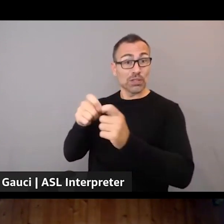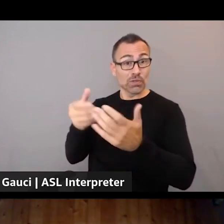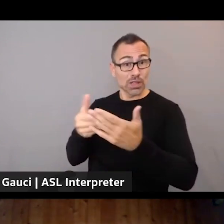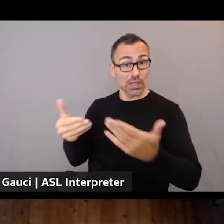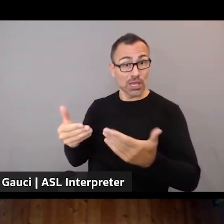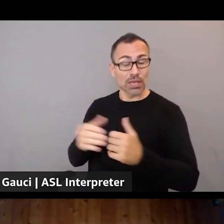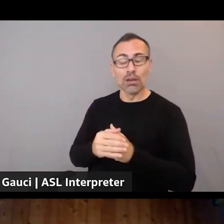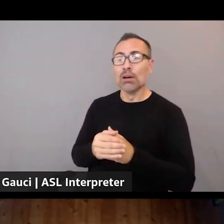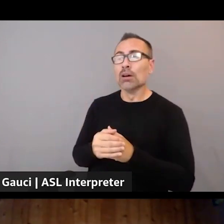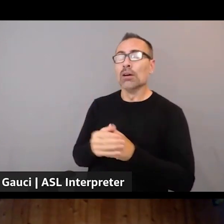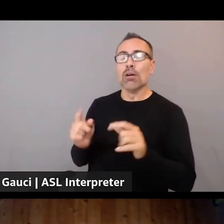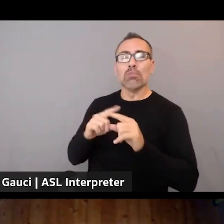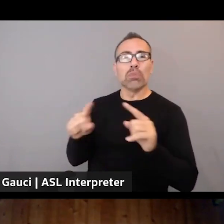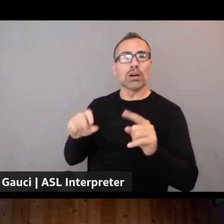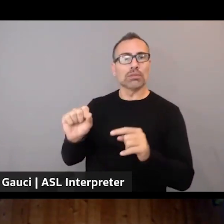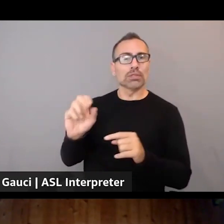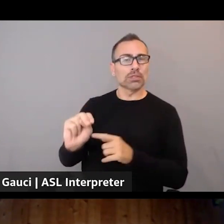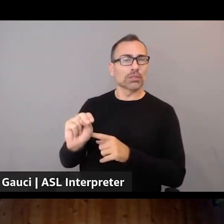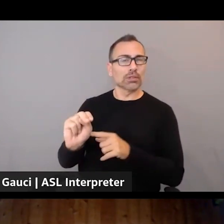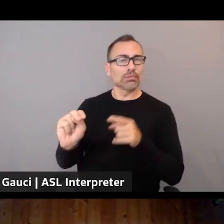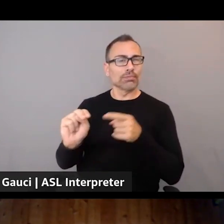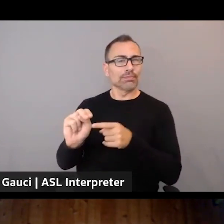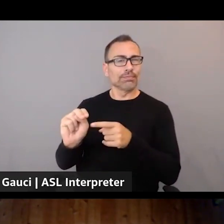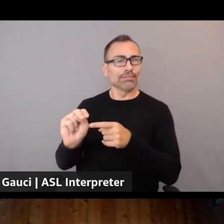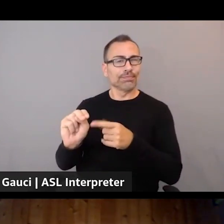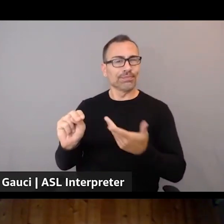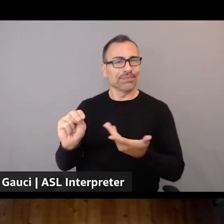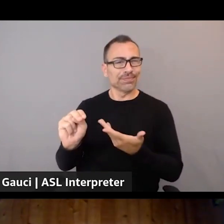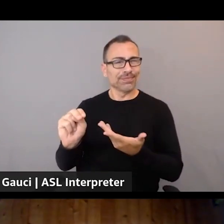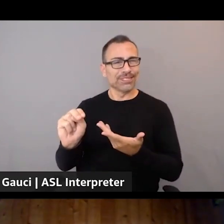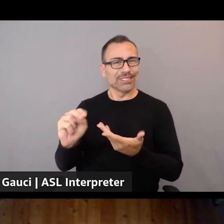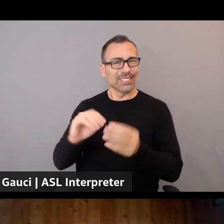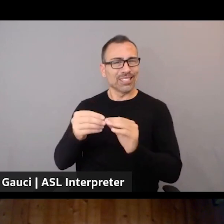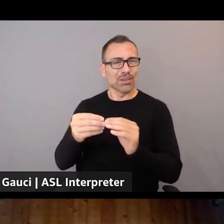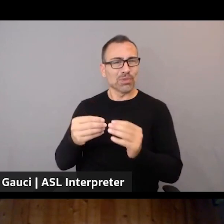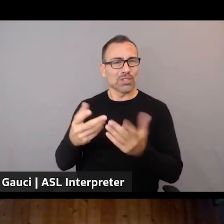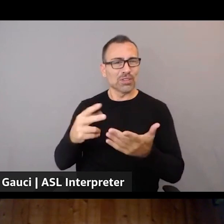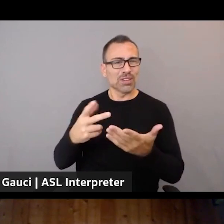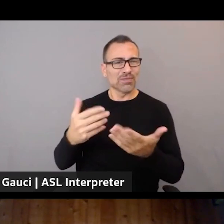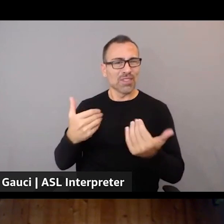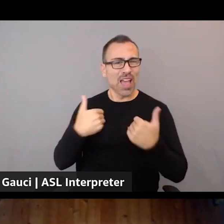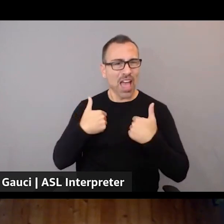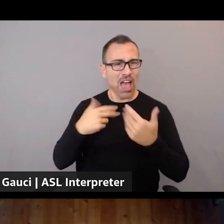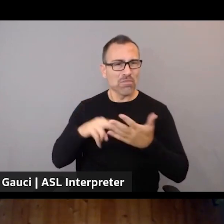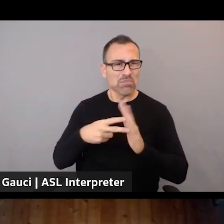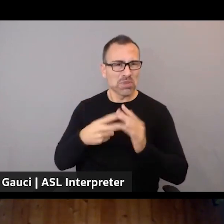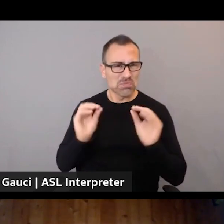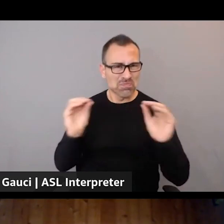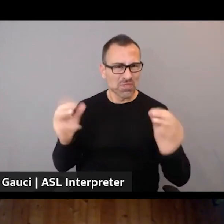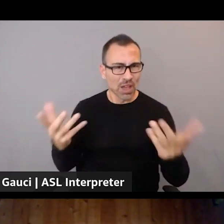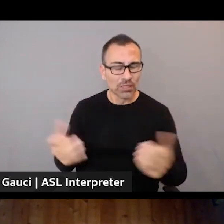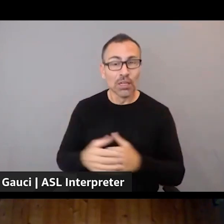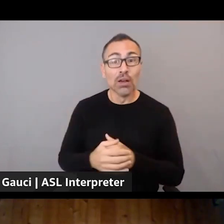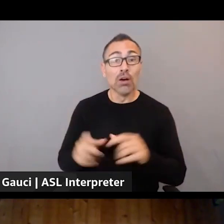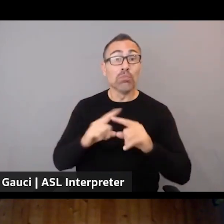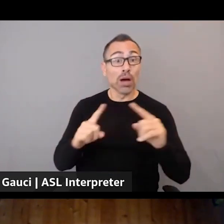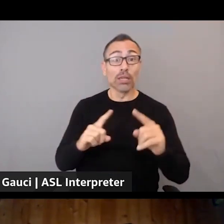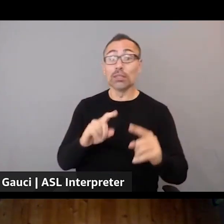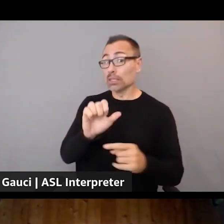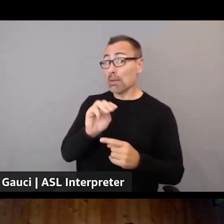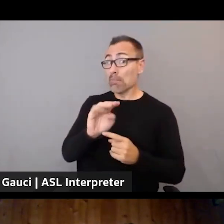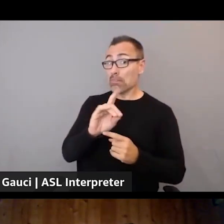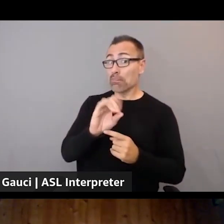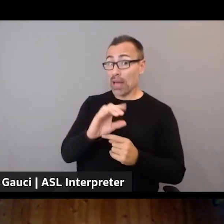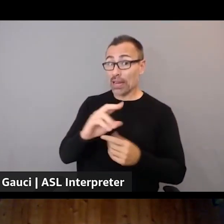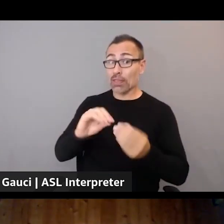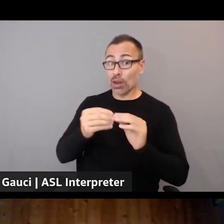but in a serial number, usually the numbers themselves don't really have meaning. Is that kind of accurate? And in embeddings, the numbers do have more meaning.